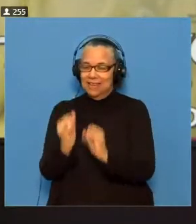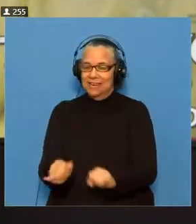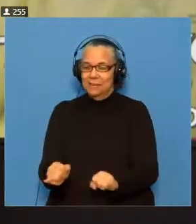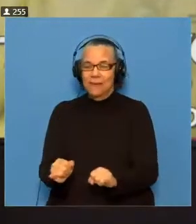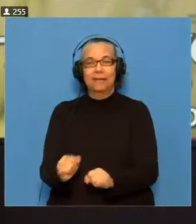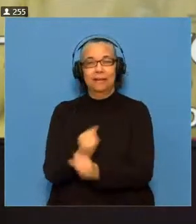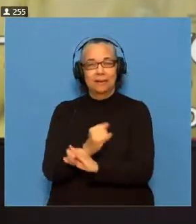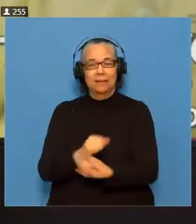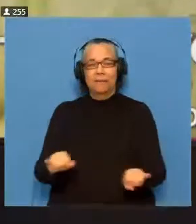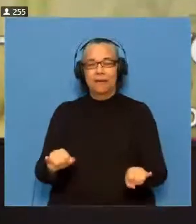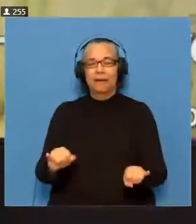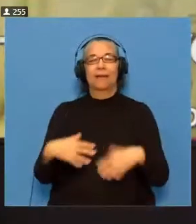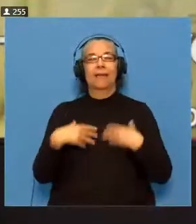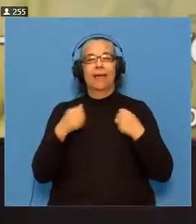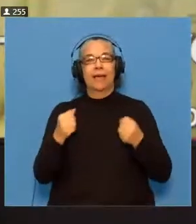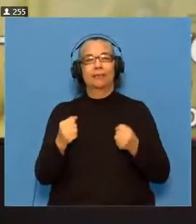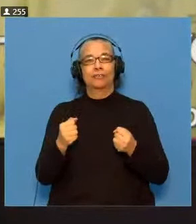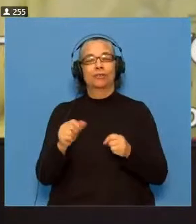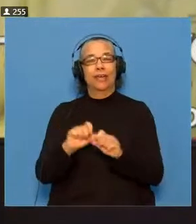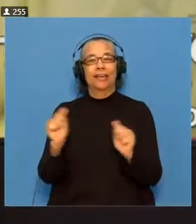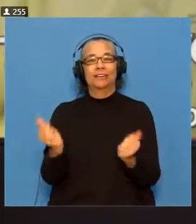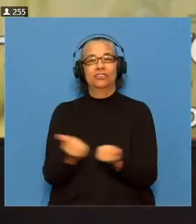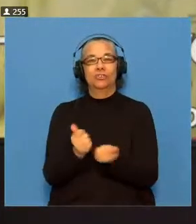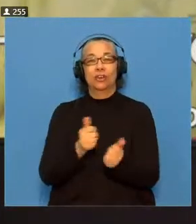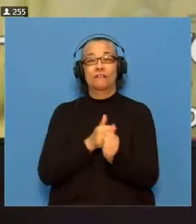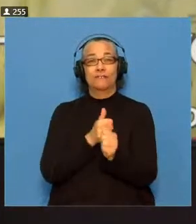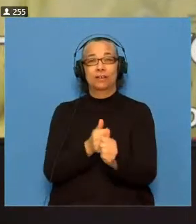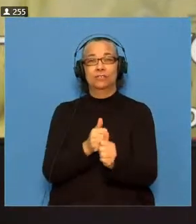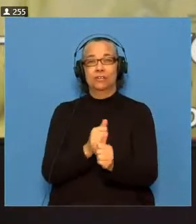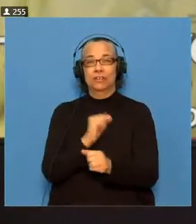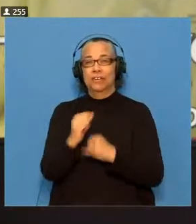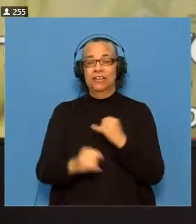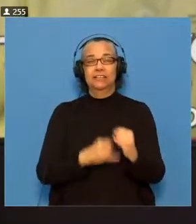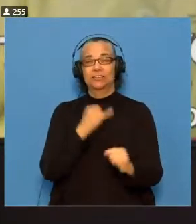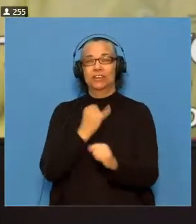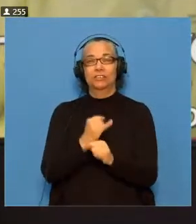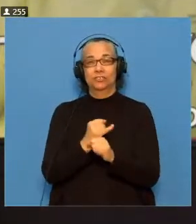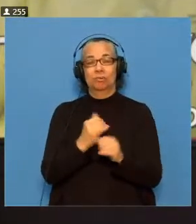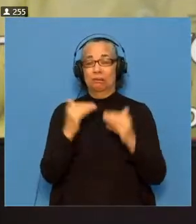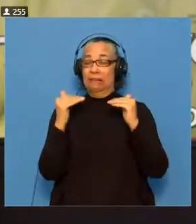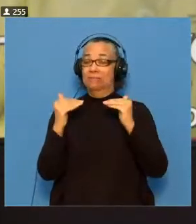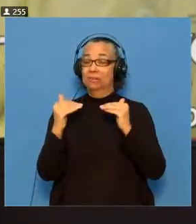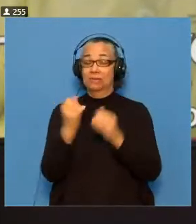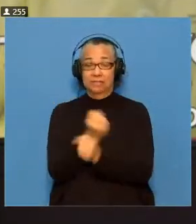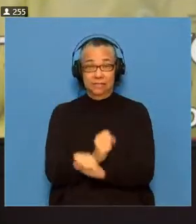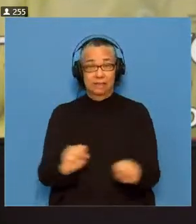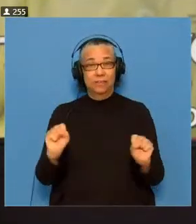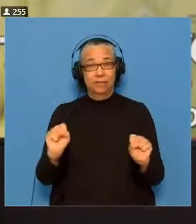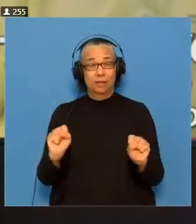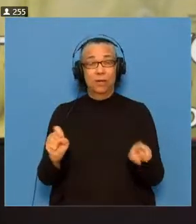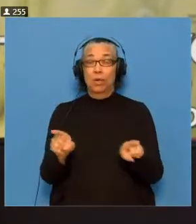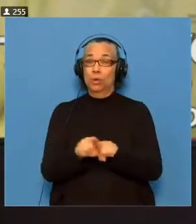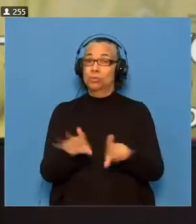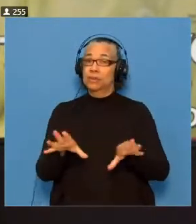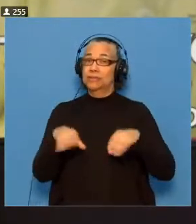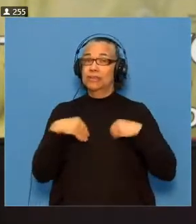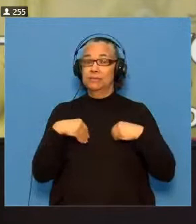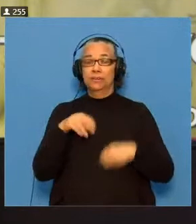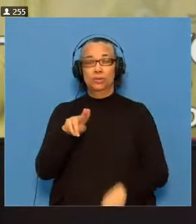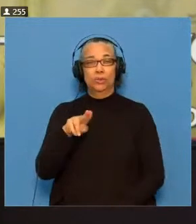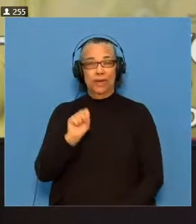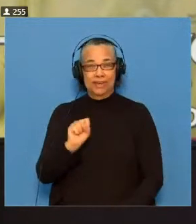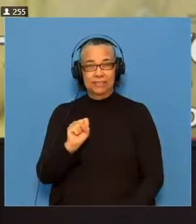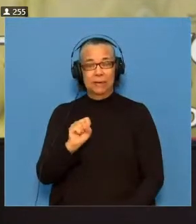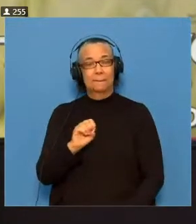Regulatory Agency, which follows international standards of safety. The vaccine has also been approved for use in the United States by the